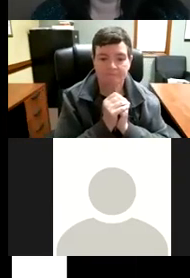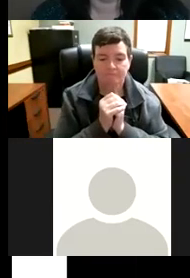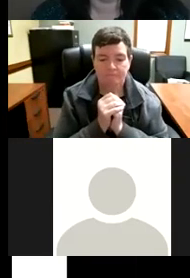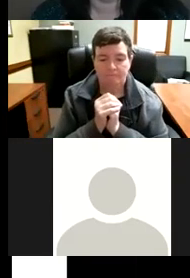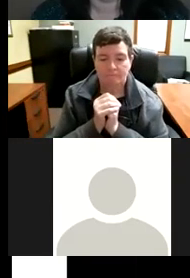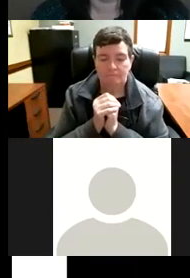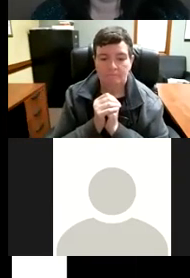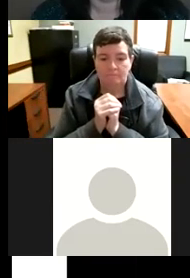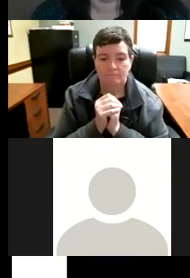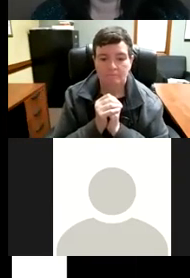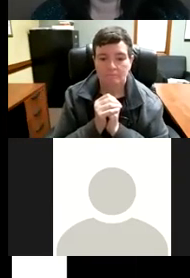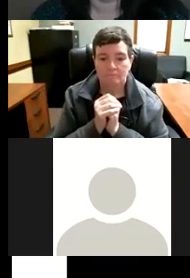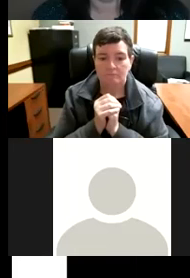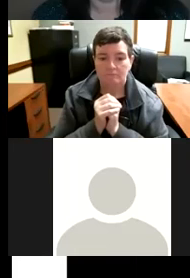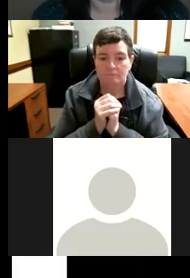Okay.